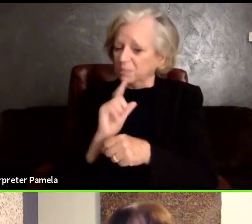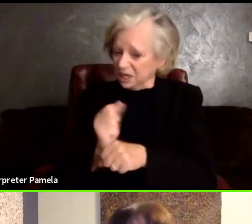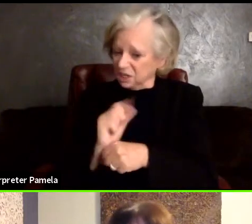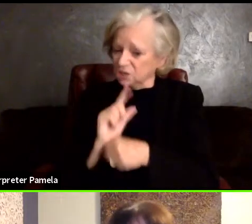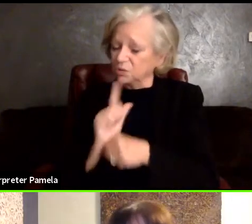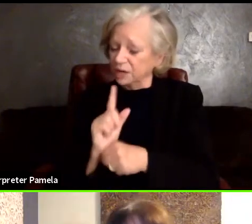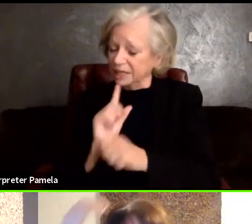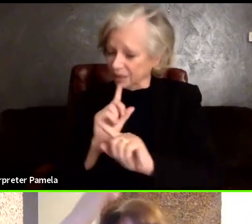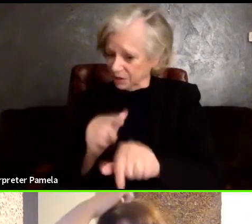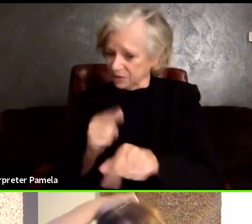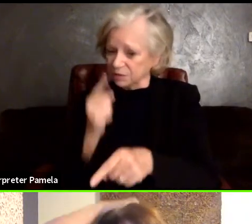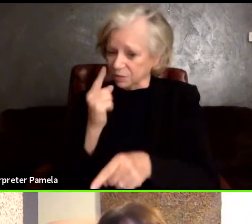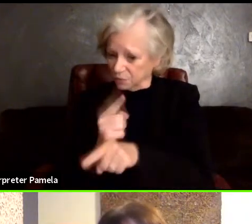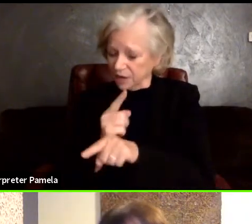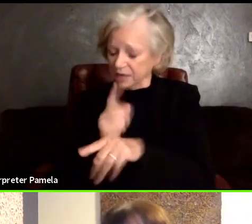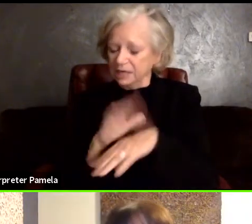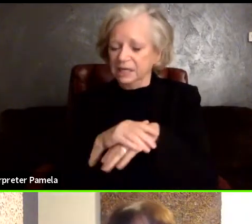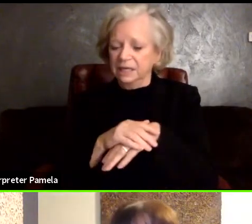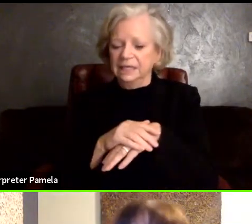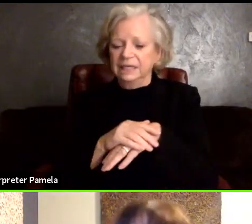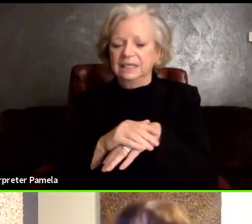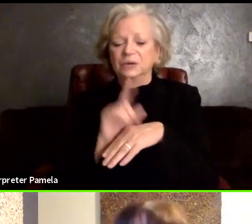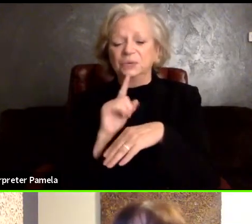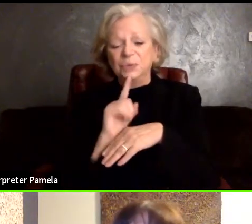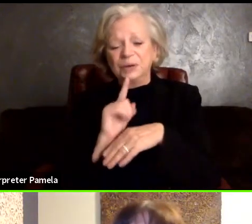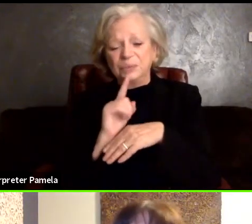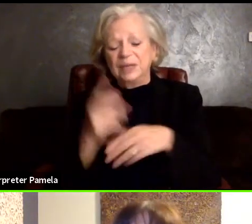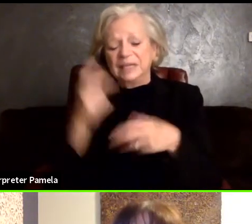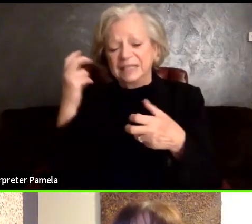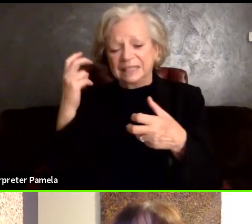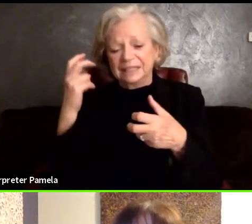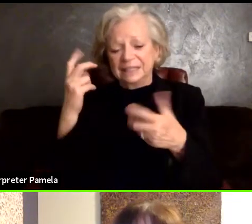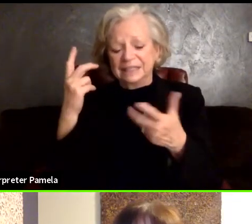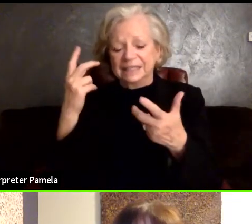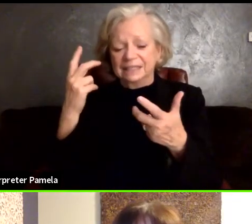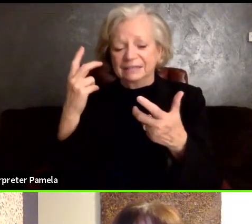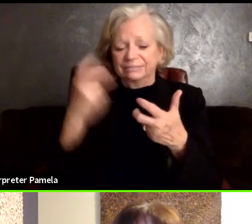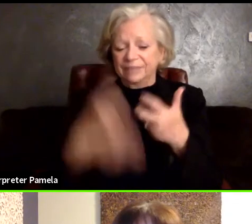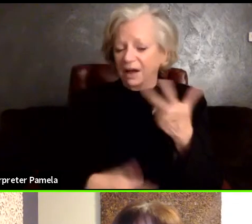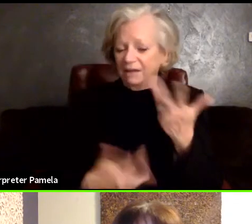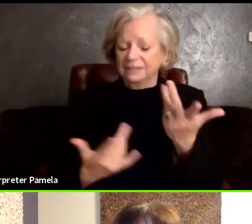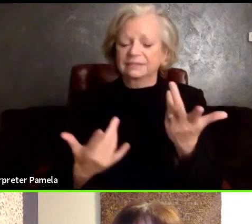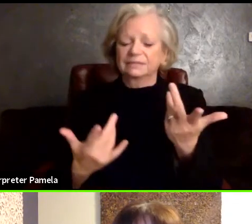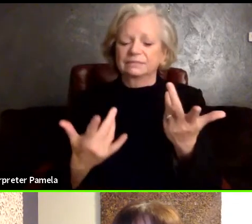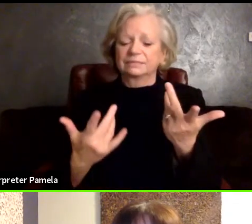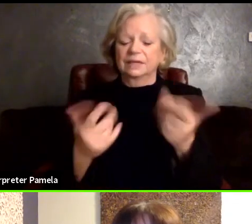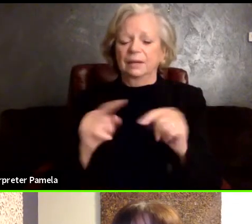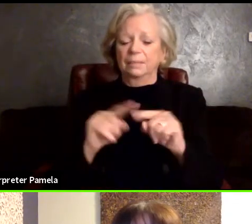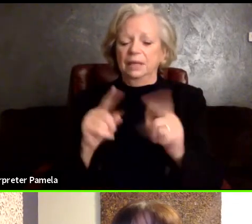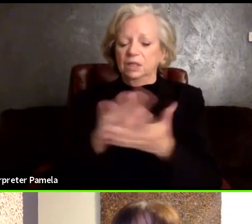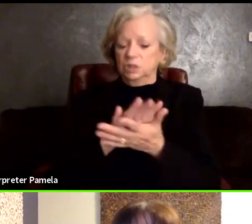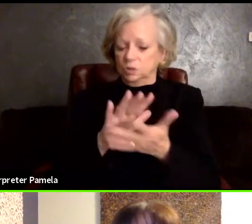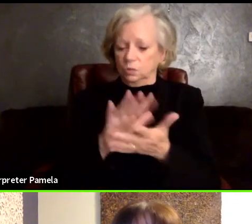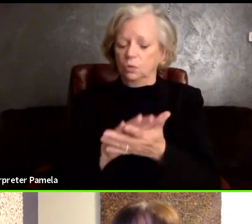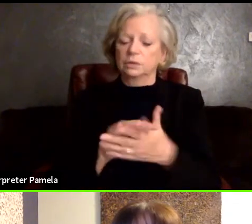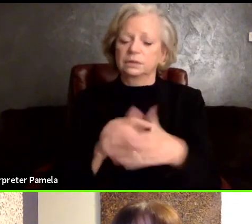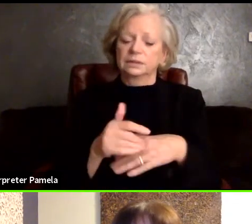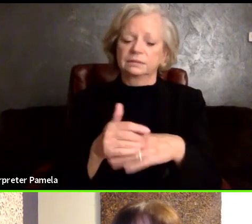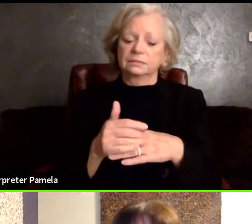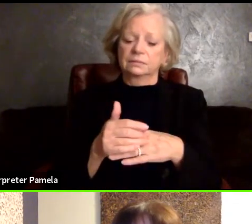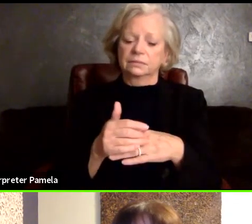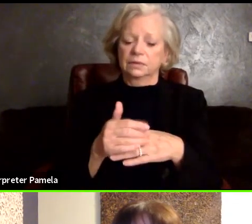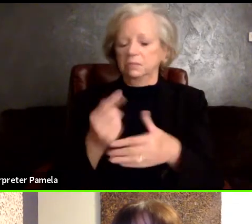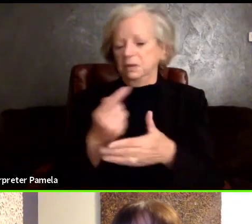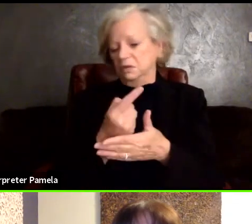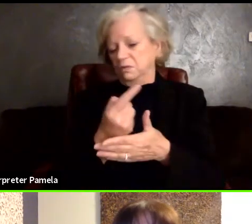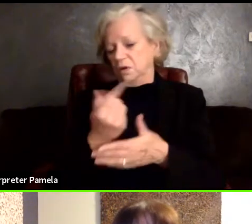their families in the right way. It's been a really, really, really big lift for the schools. And I think that at the first few weeks of the school year, I'm not going